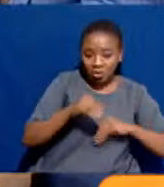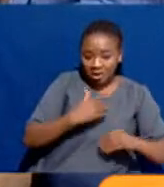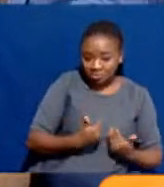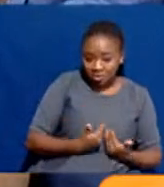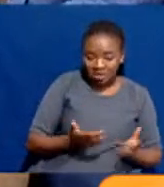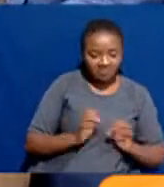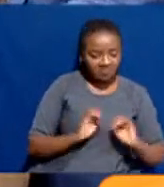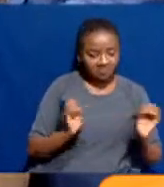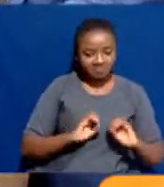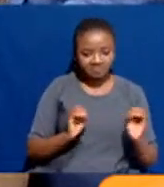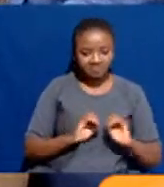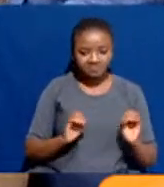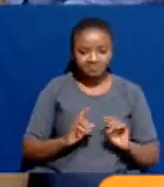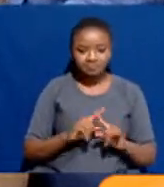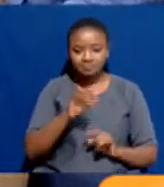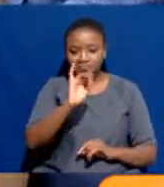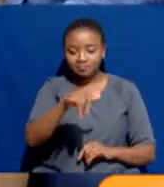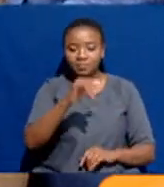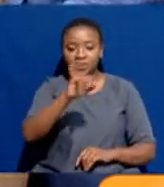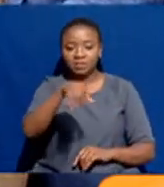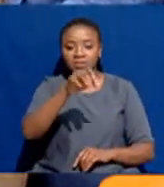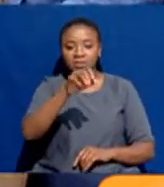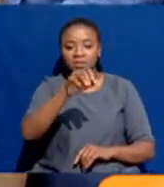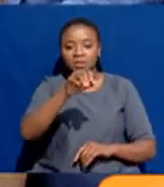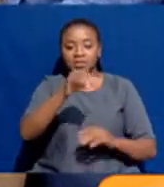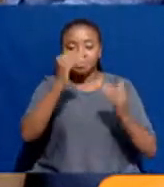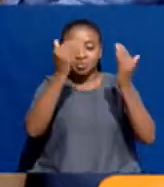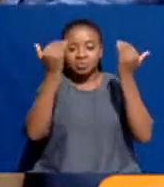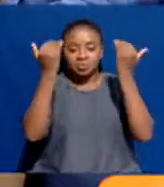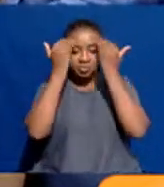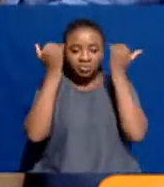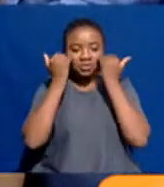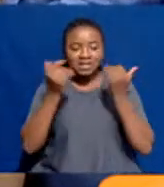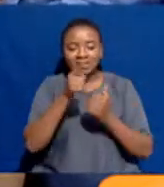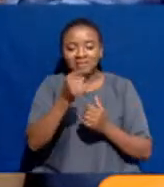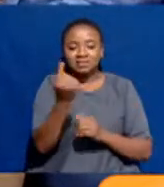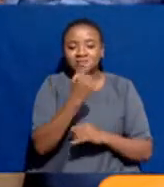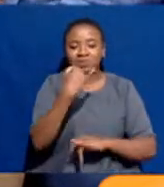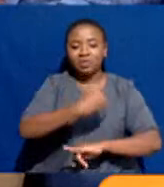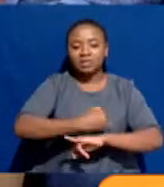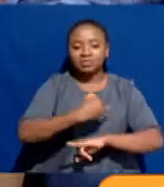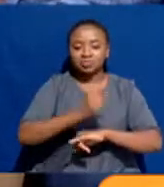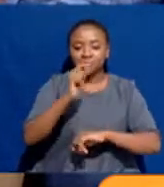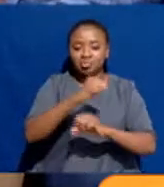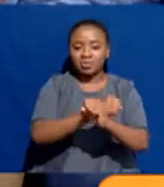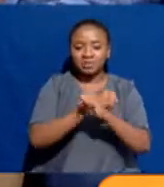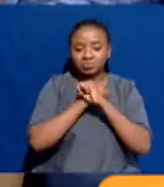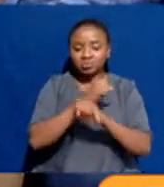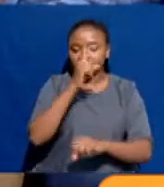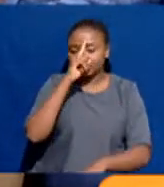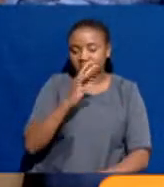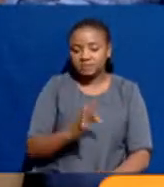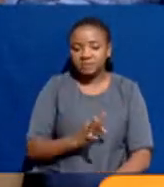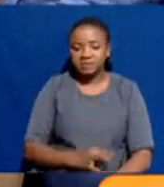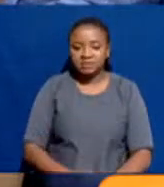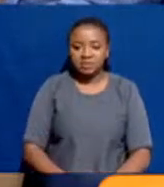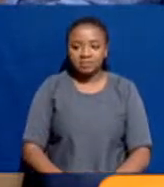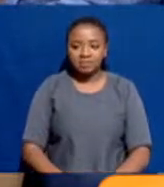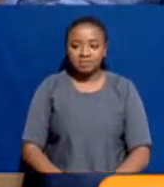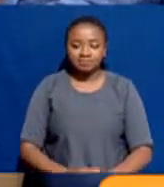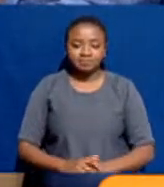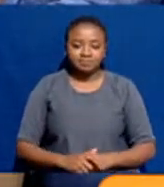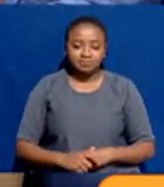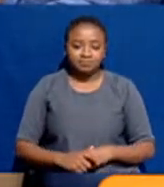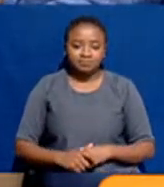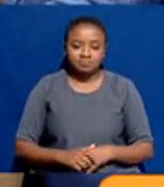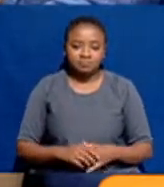only institution that actually we should protect very, very seriously. Mm. Yeah. Guard